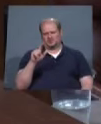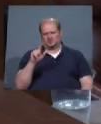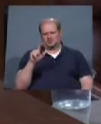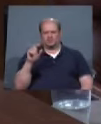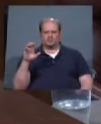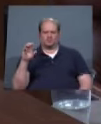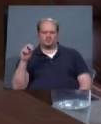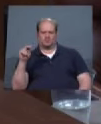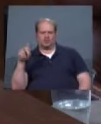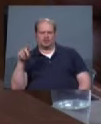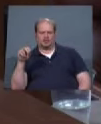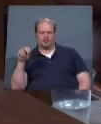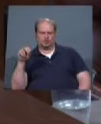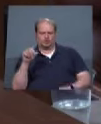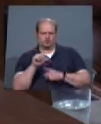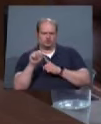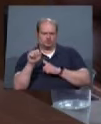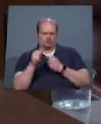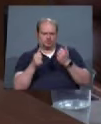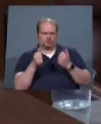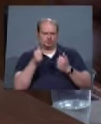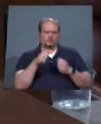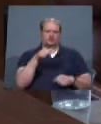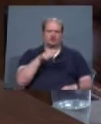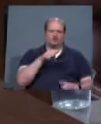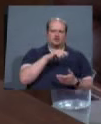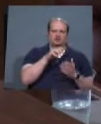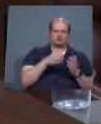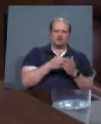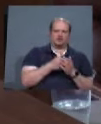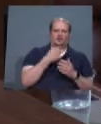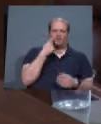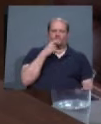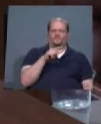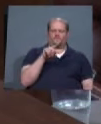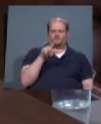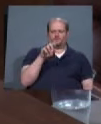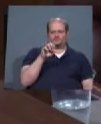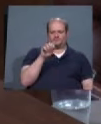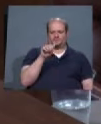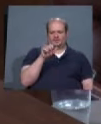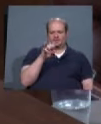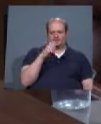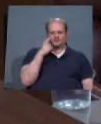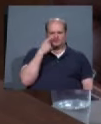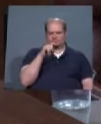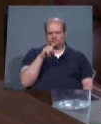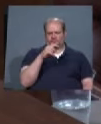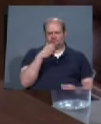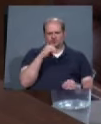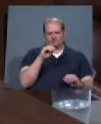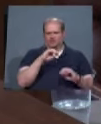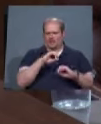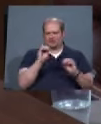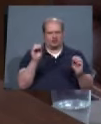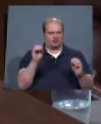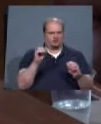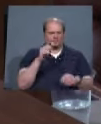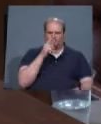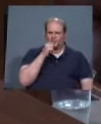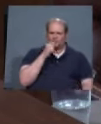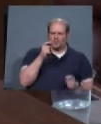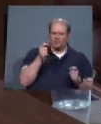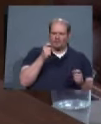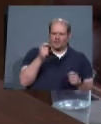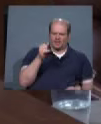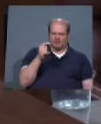condominium situation? Yes, sir. This will all be for lease, no for sale property. Then who manages